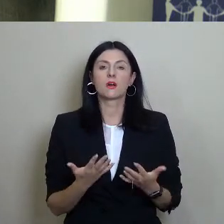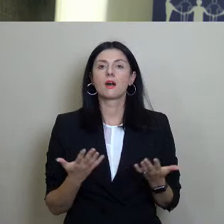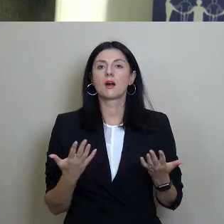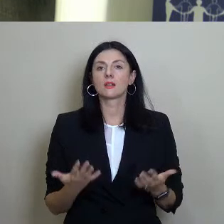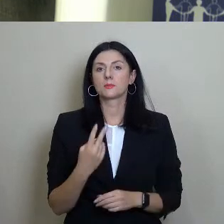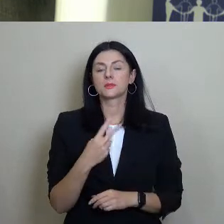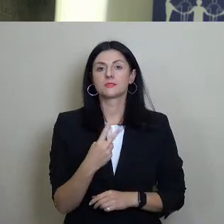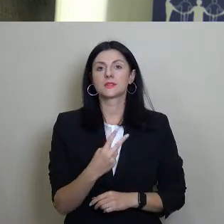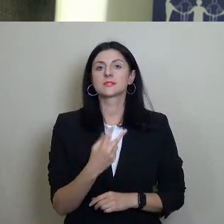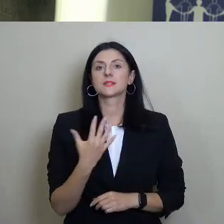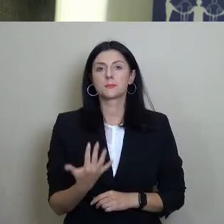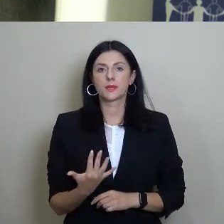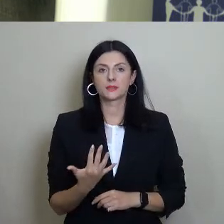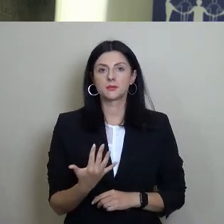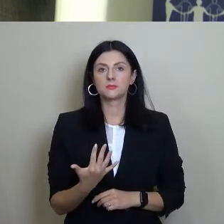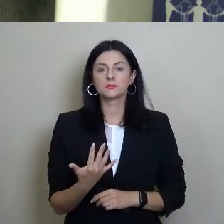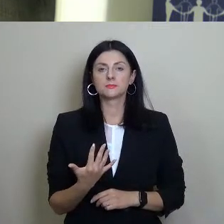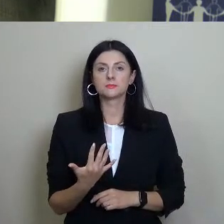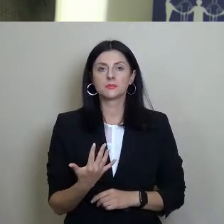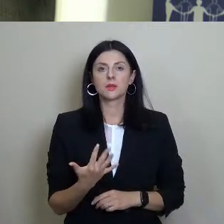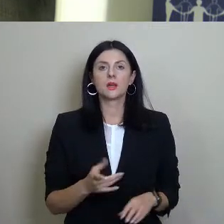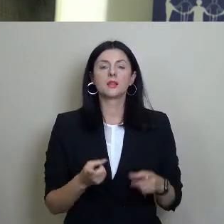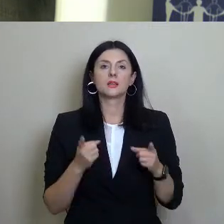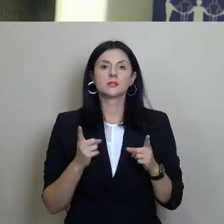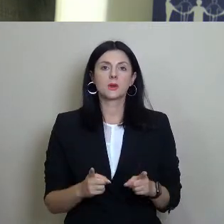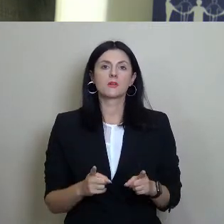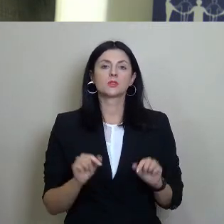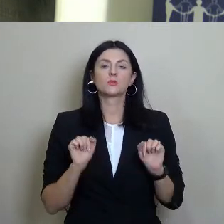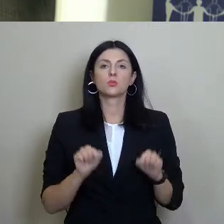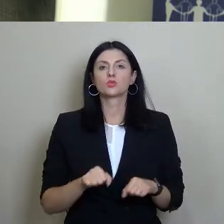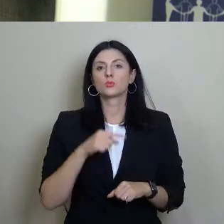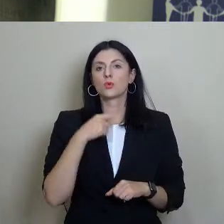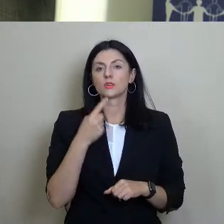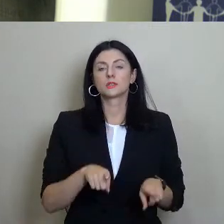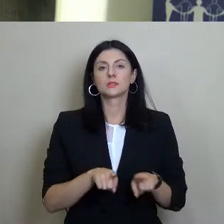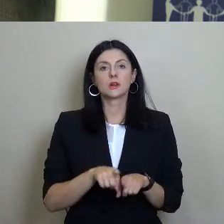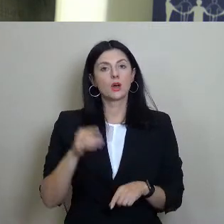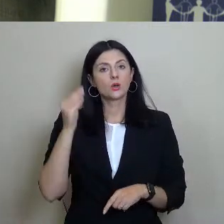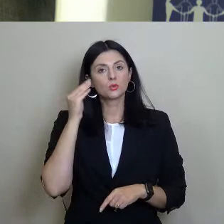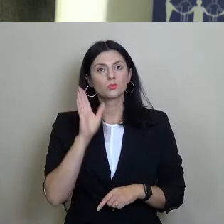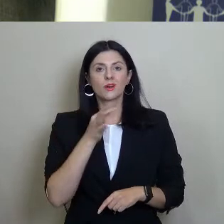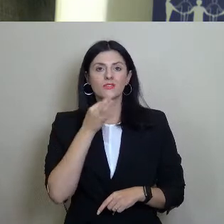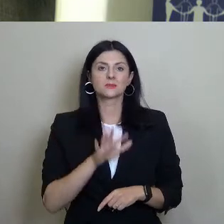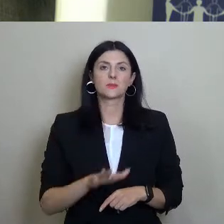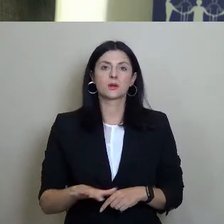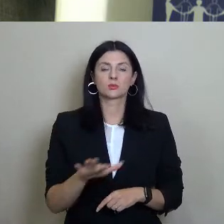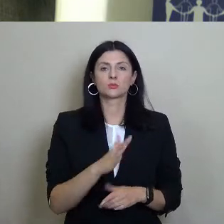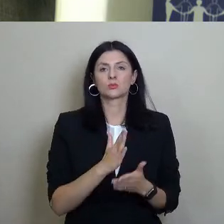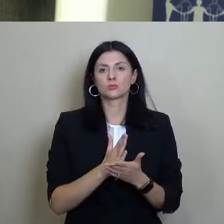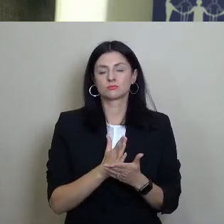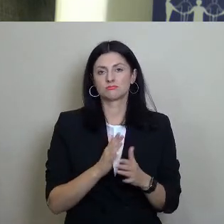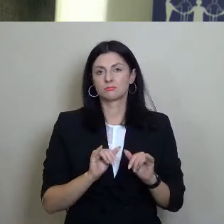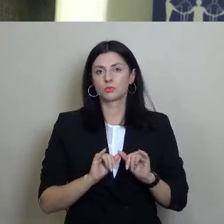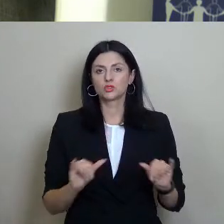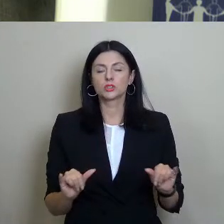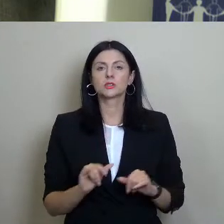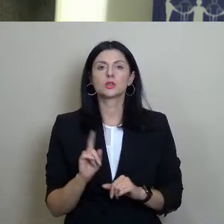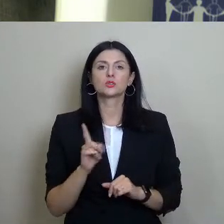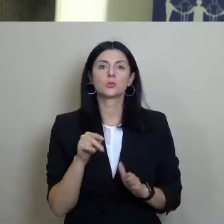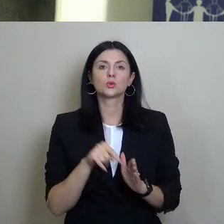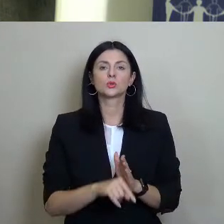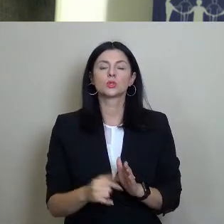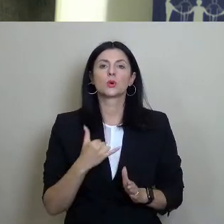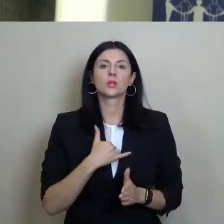internal competition would be obvious. But when we have the 25%, then we can say, and the experts believe, that this